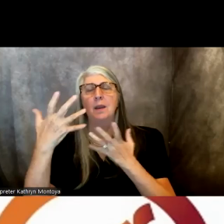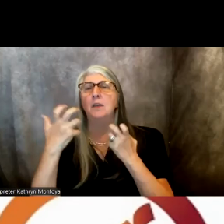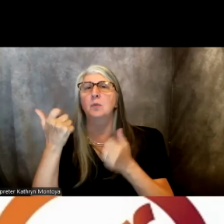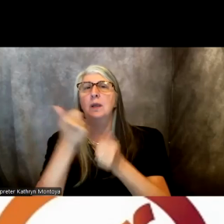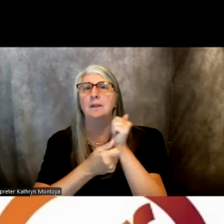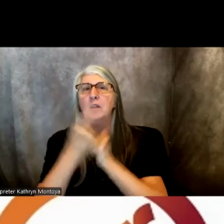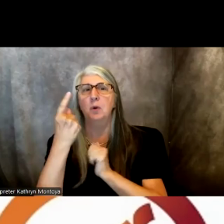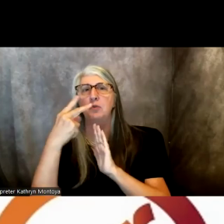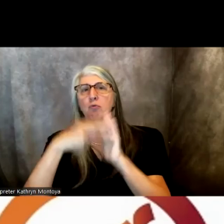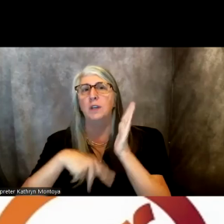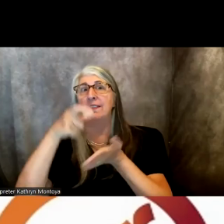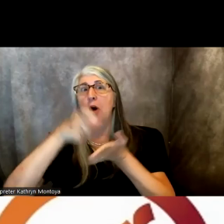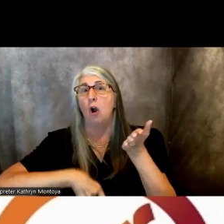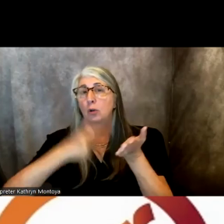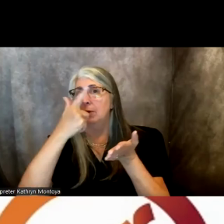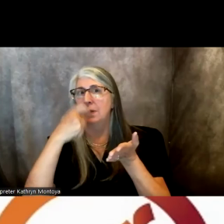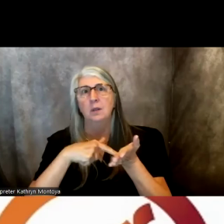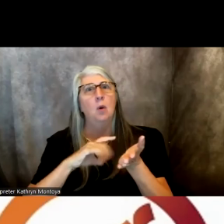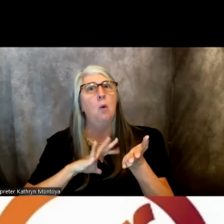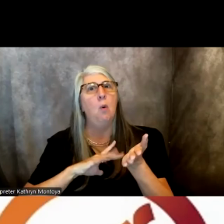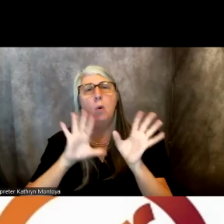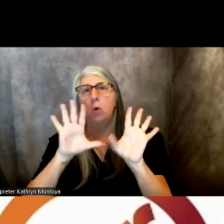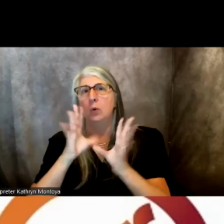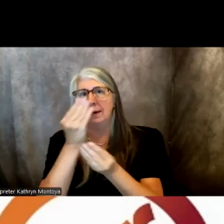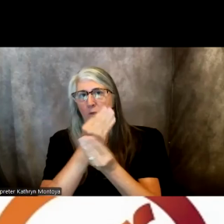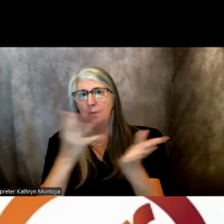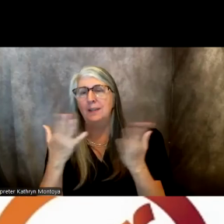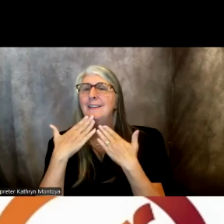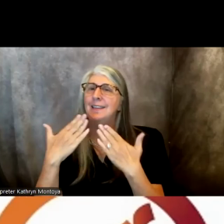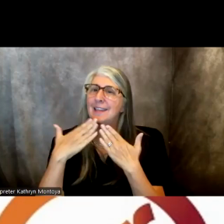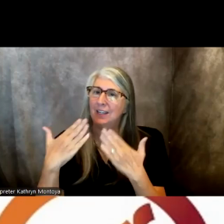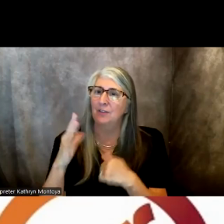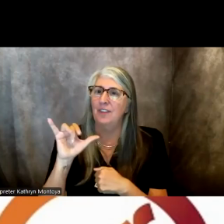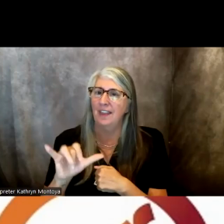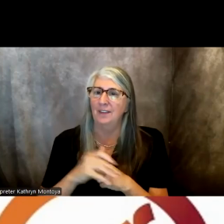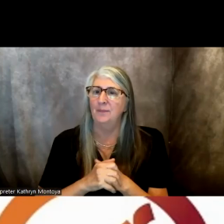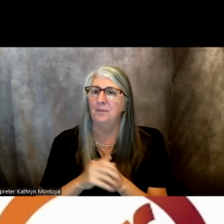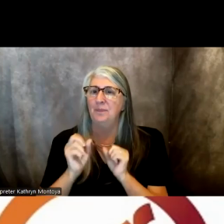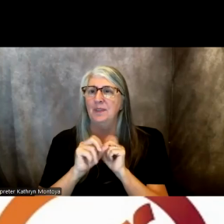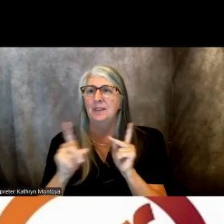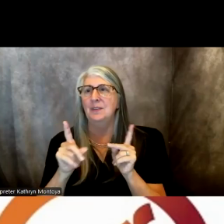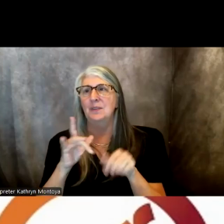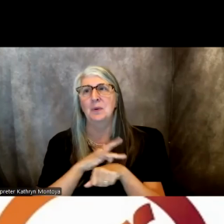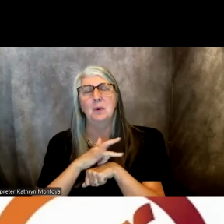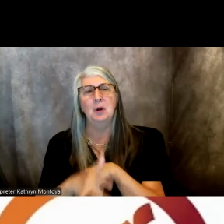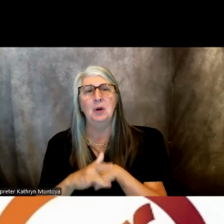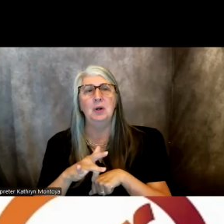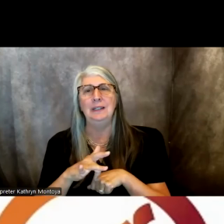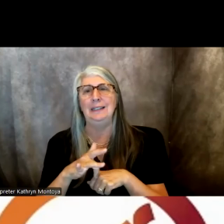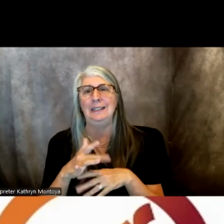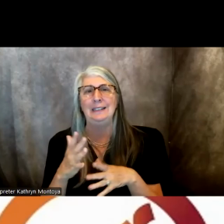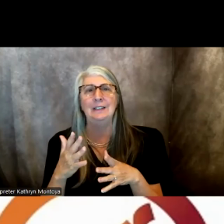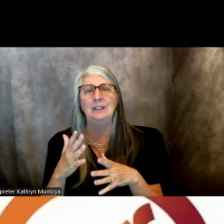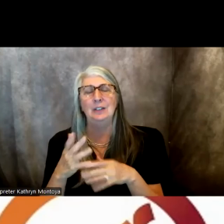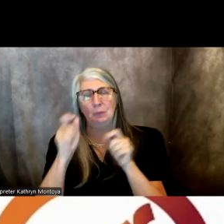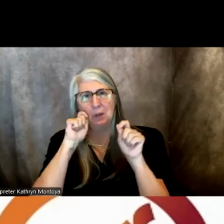to read the article because there's really great information in there. And thank you for Thanks, joining us Laura. so early. No problem. All right, guys. Well,